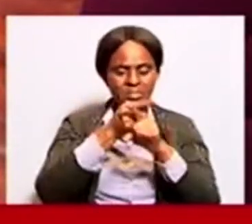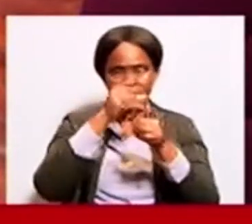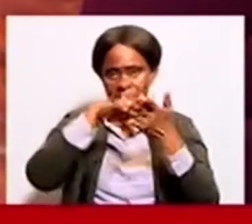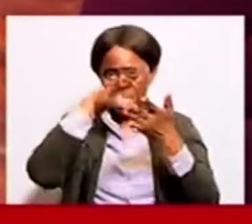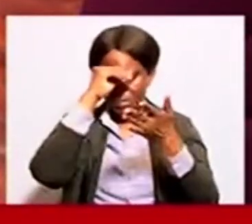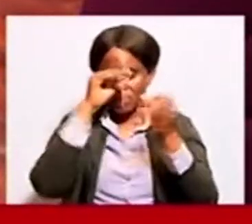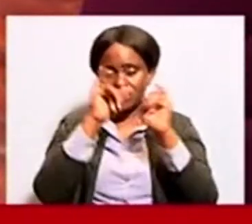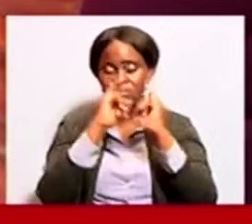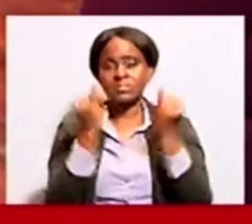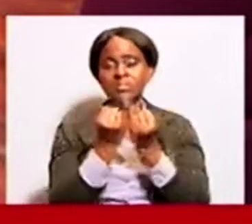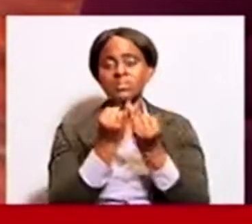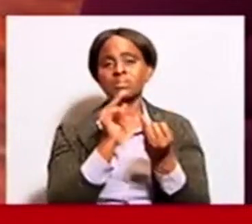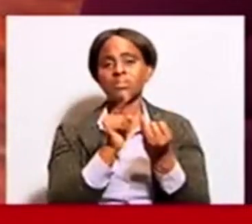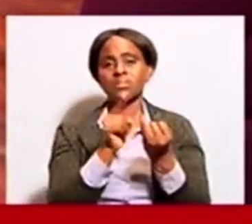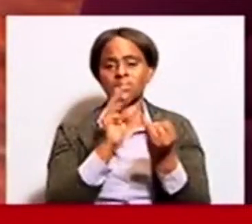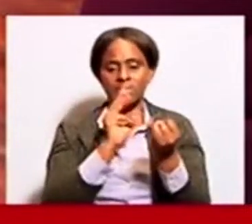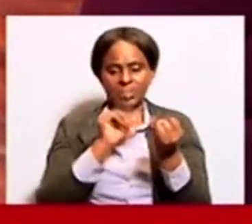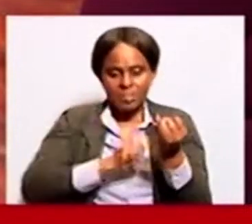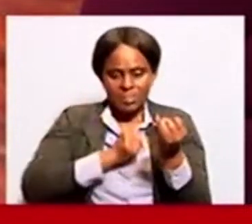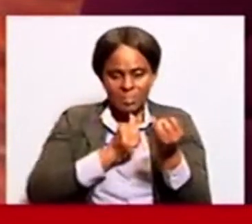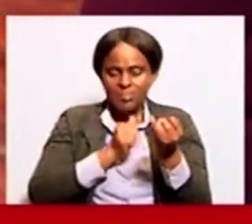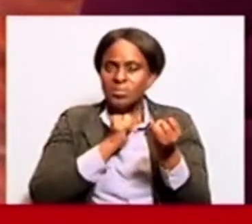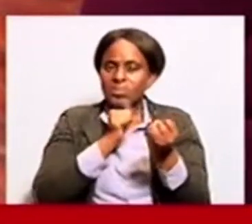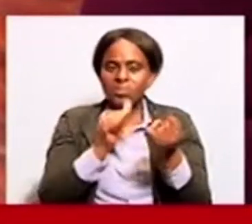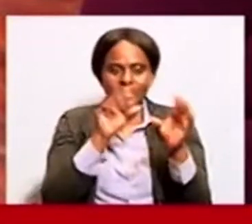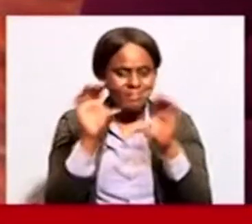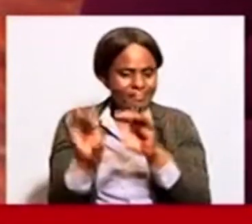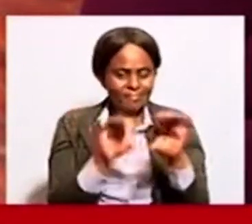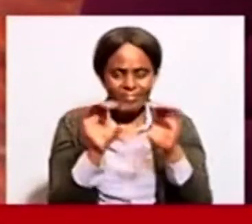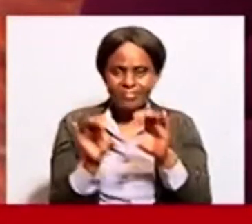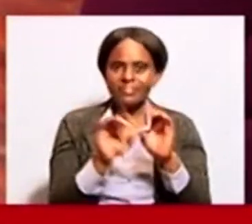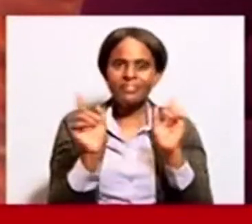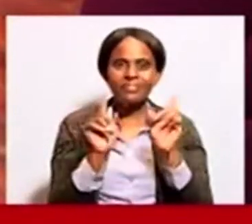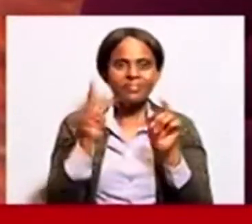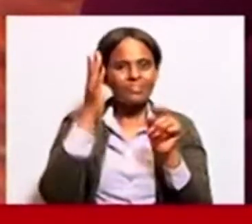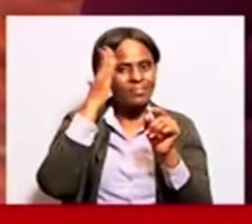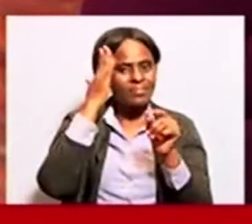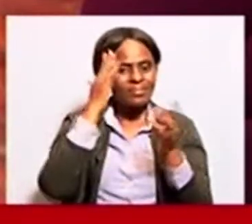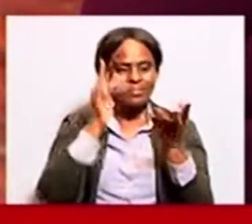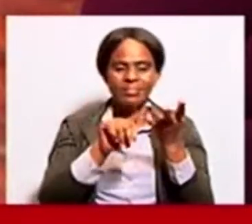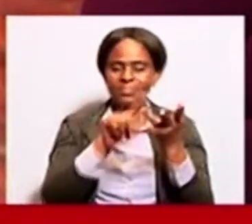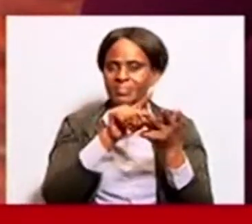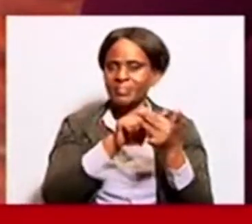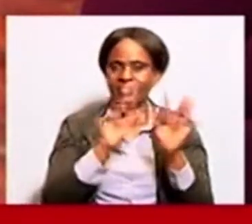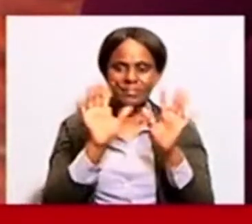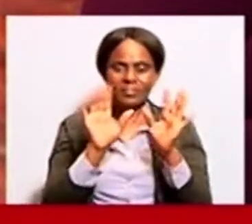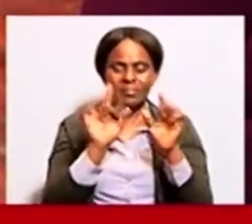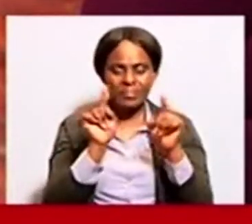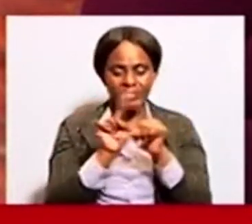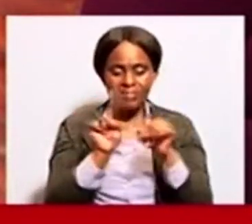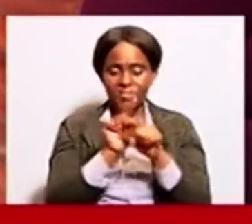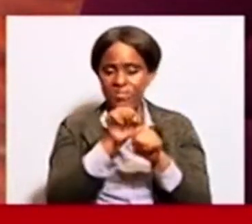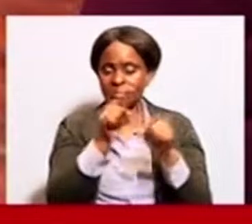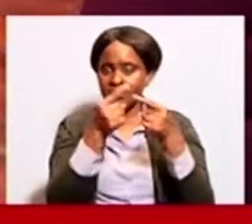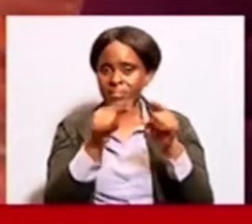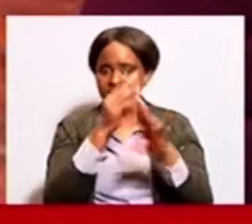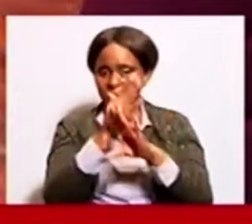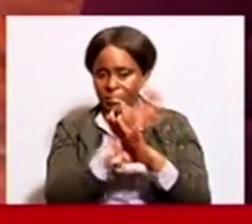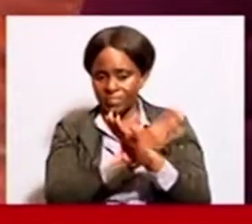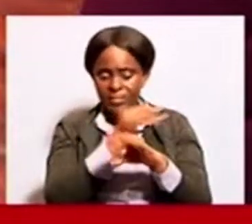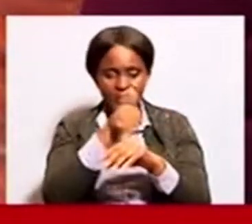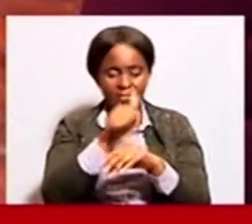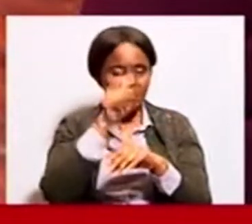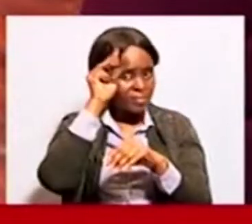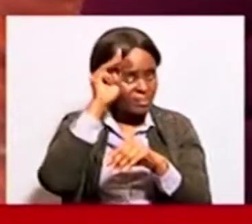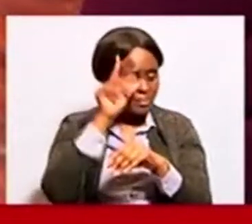institutions. We are not doing the head counts. And this happened before even the